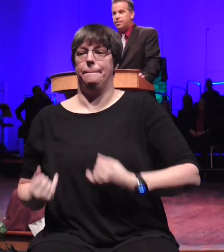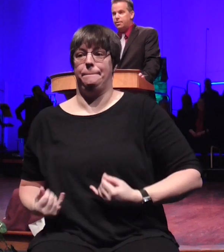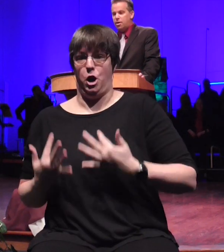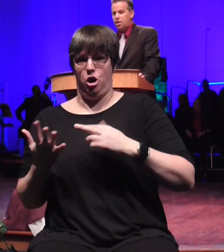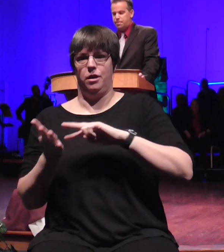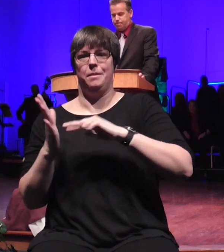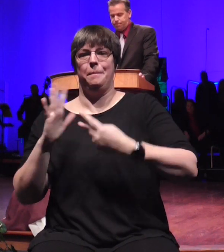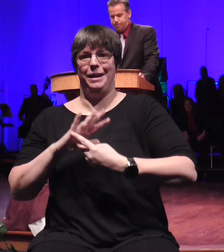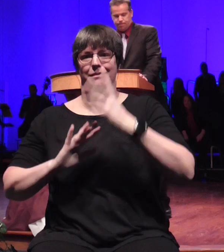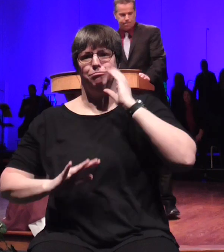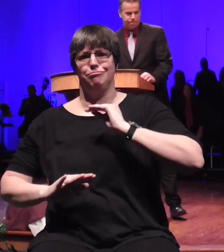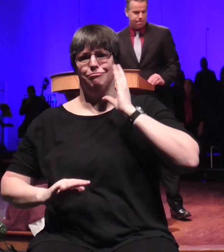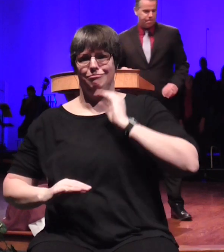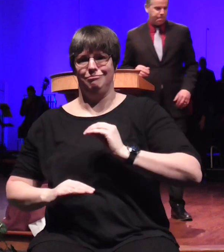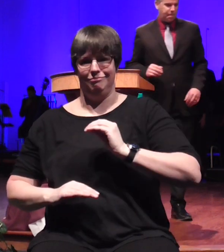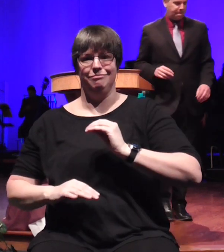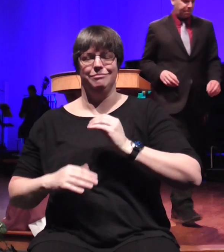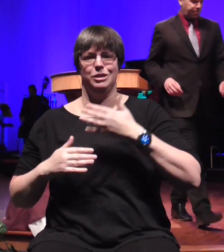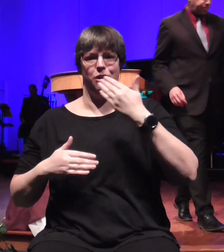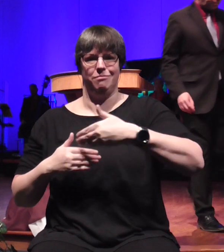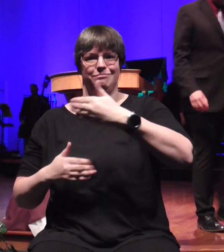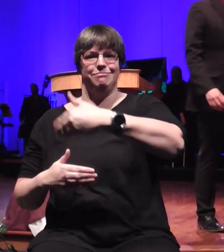off and on.